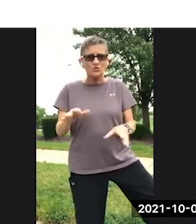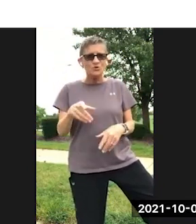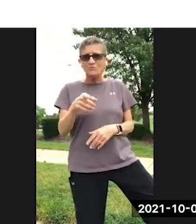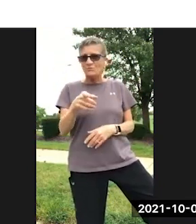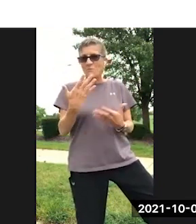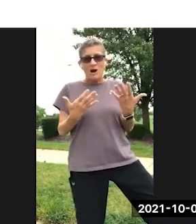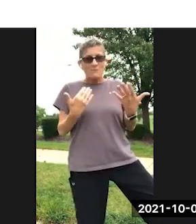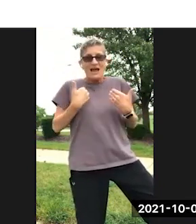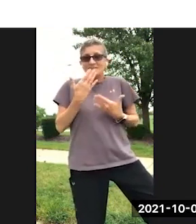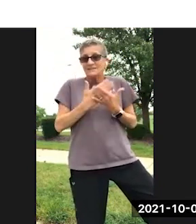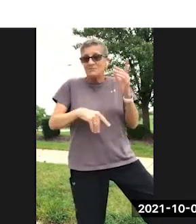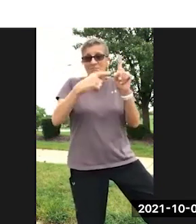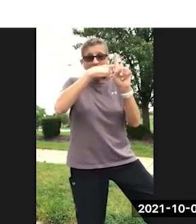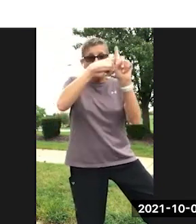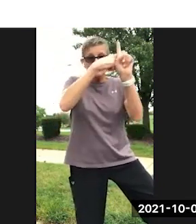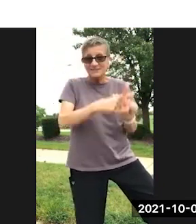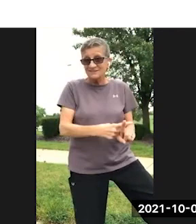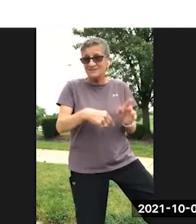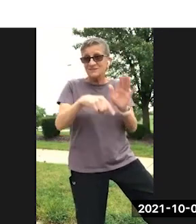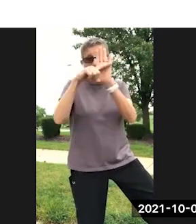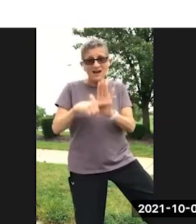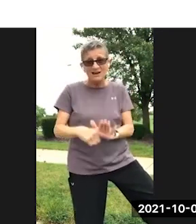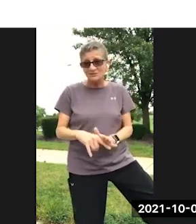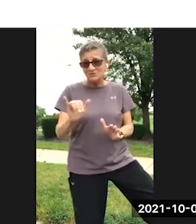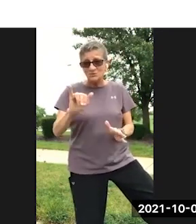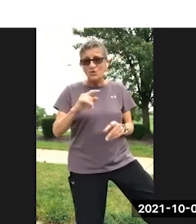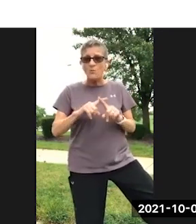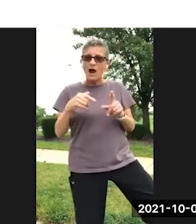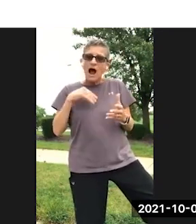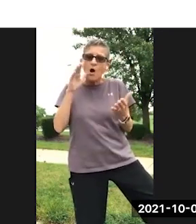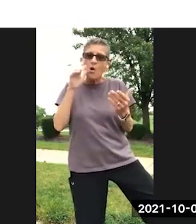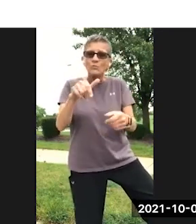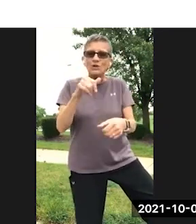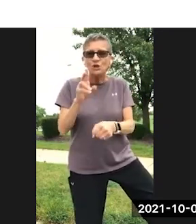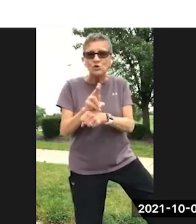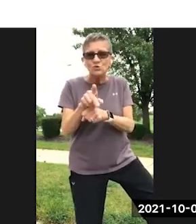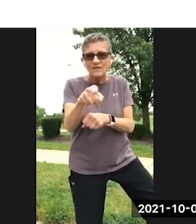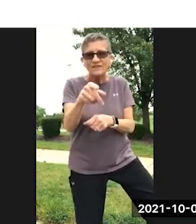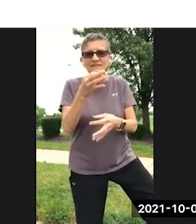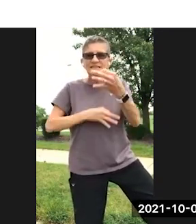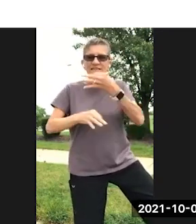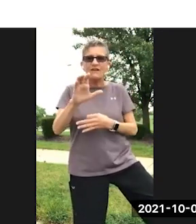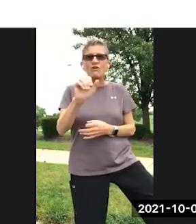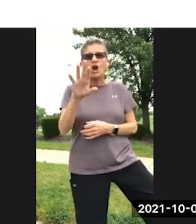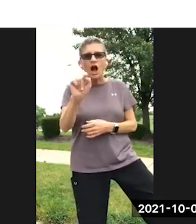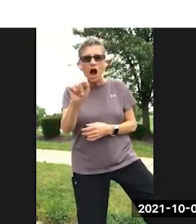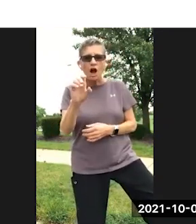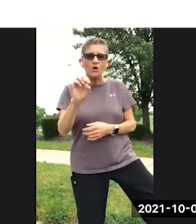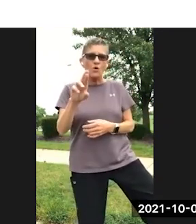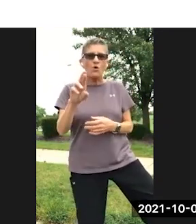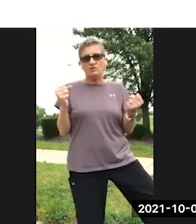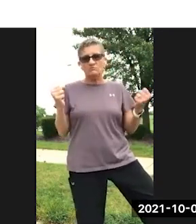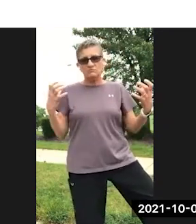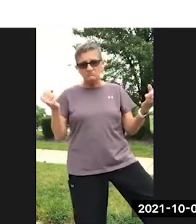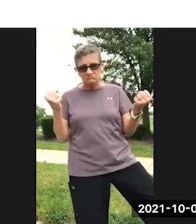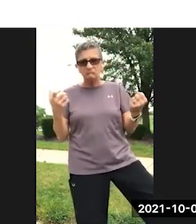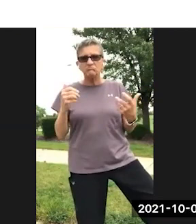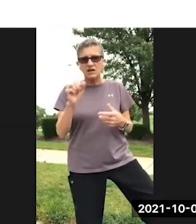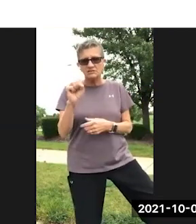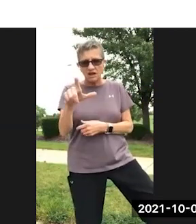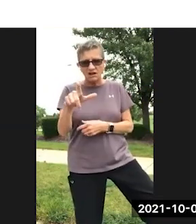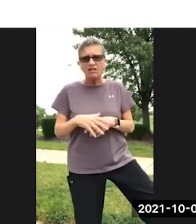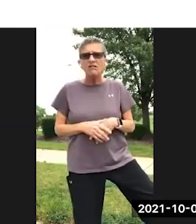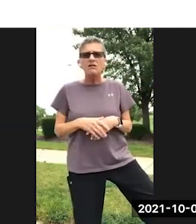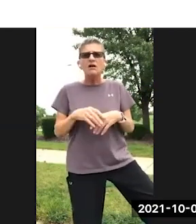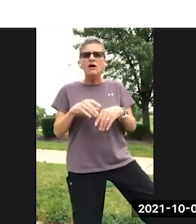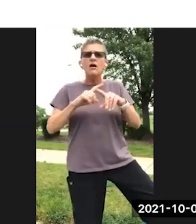and minuses, right? Like I would hope that that would not get used instead of CART or ASL transcription if necessary. And also I